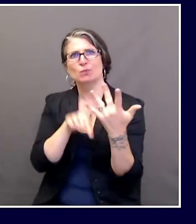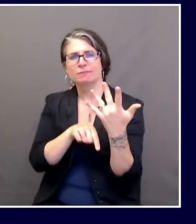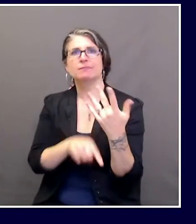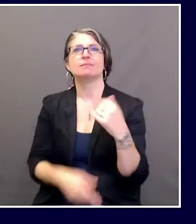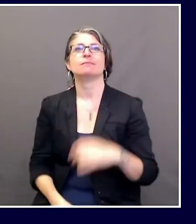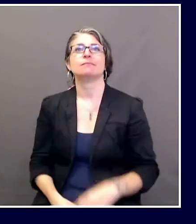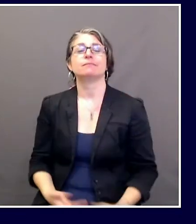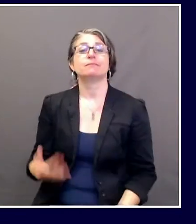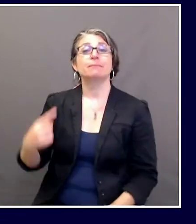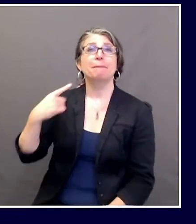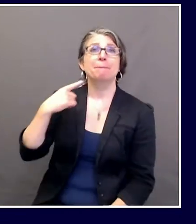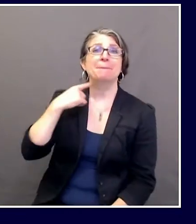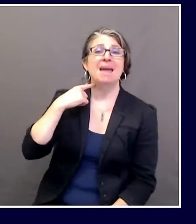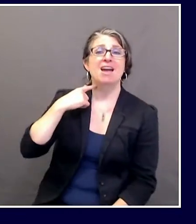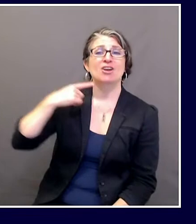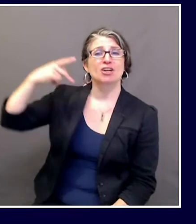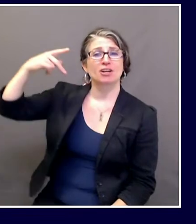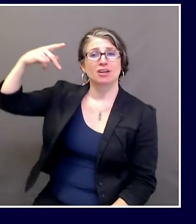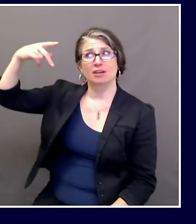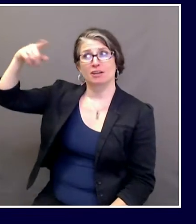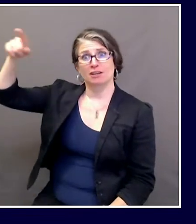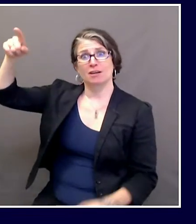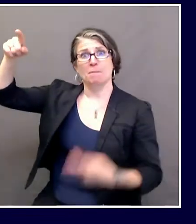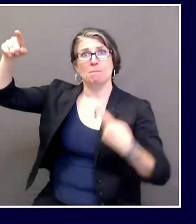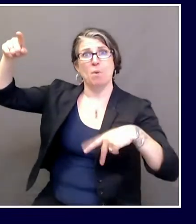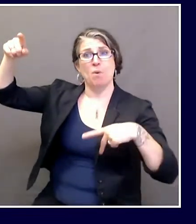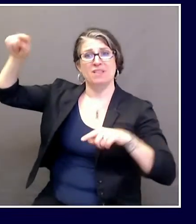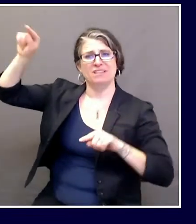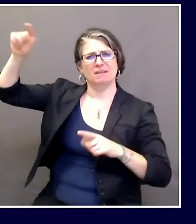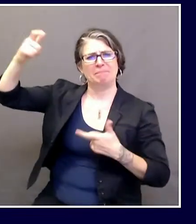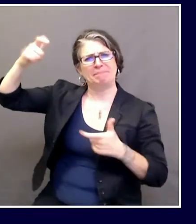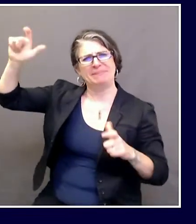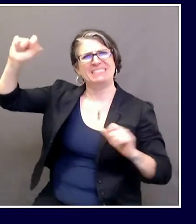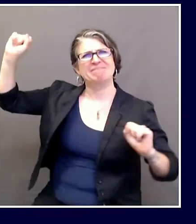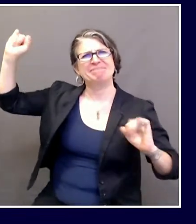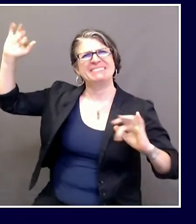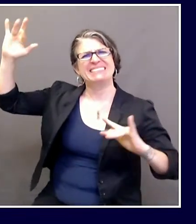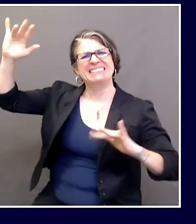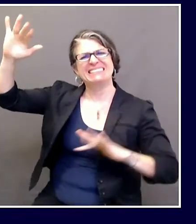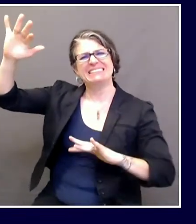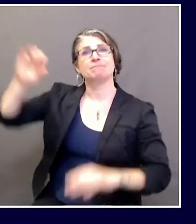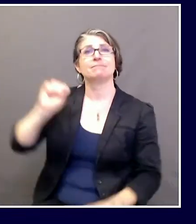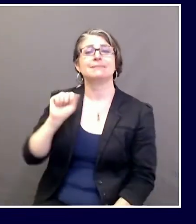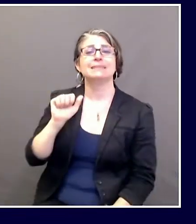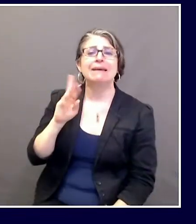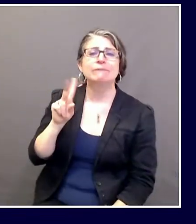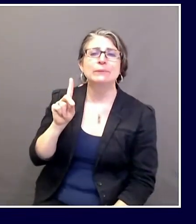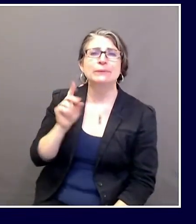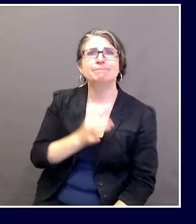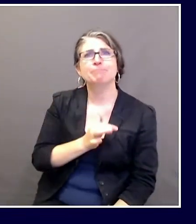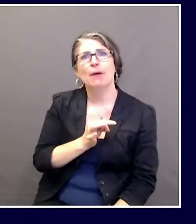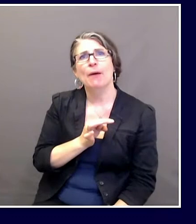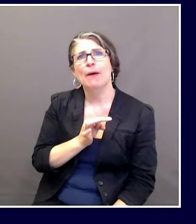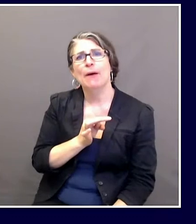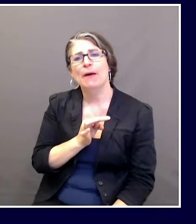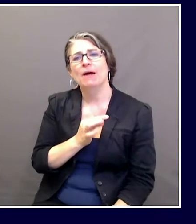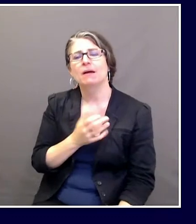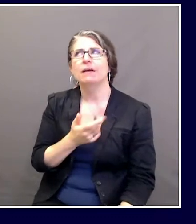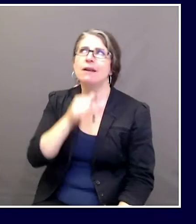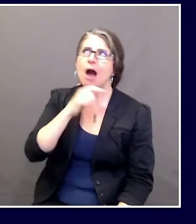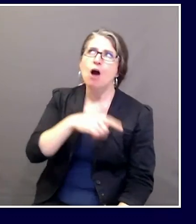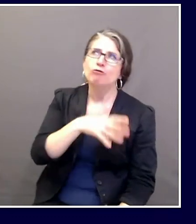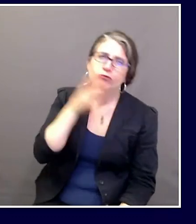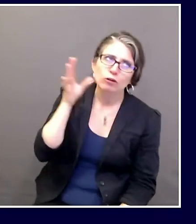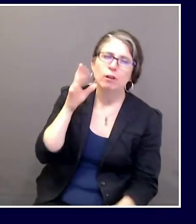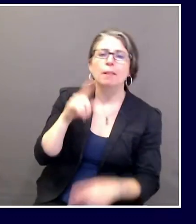rural areas. And so that was one reason. But what we've done to remedy that is to make vaccinations available